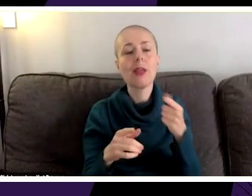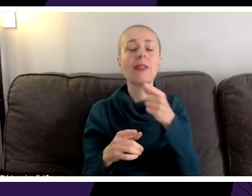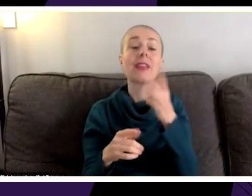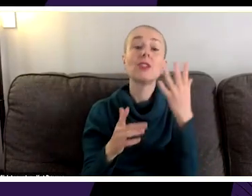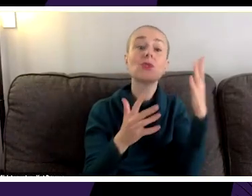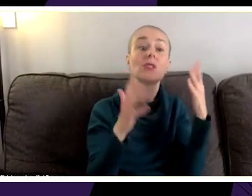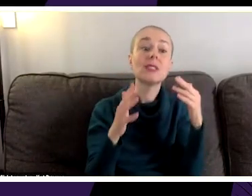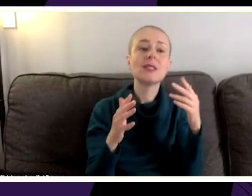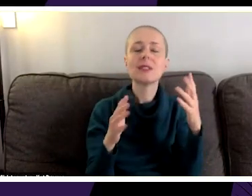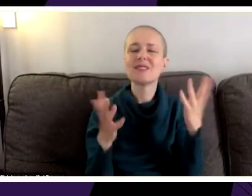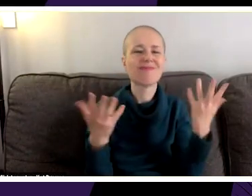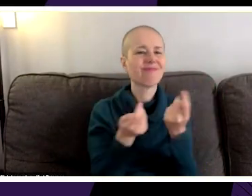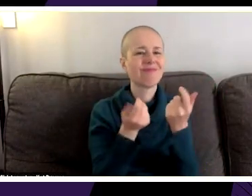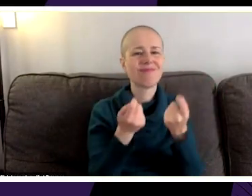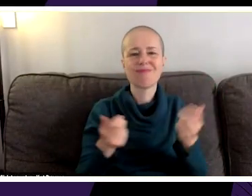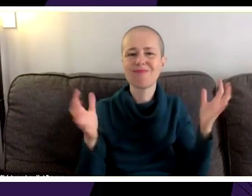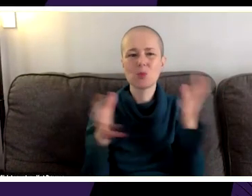have essentially been erased.